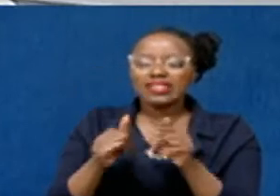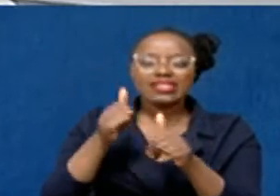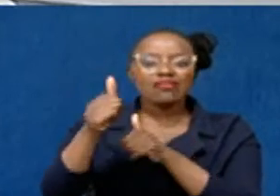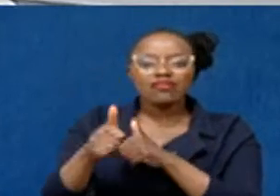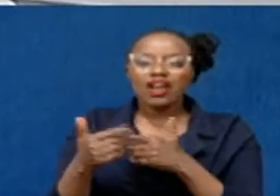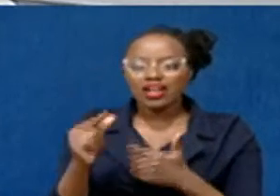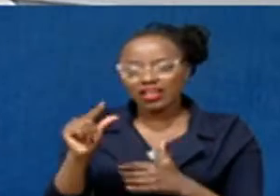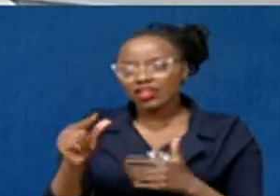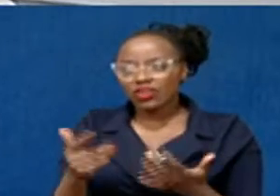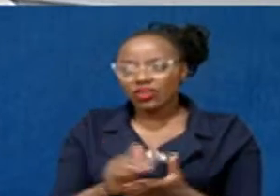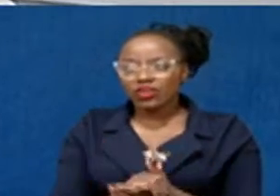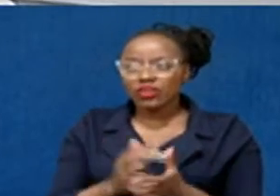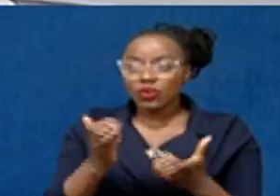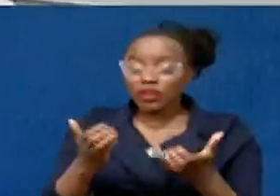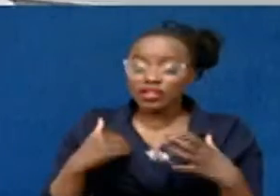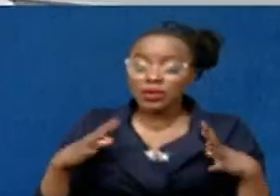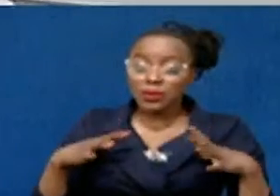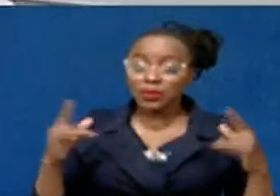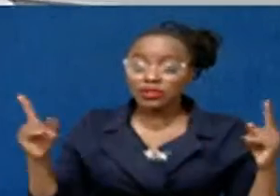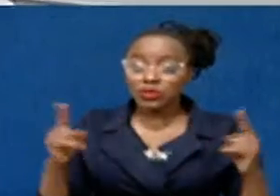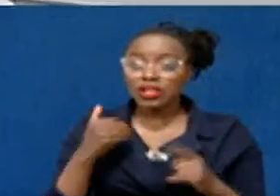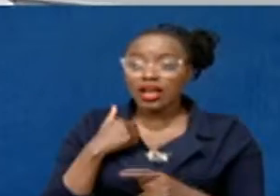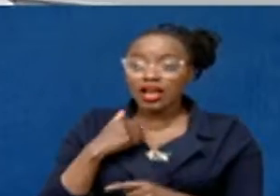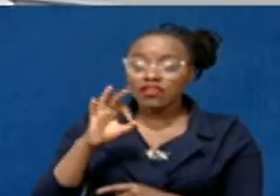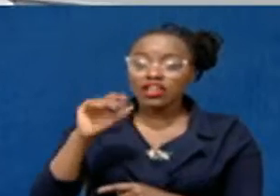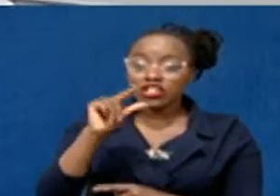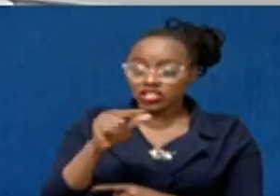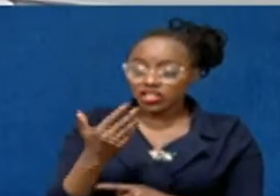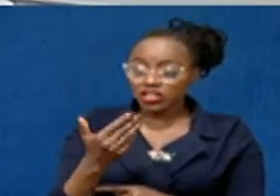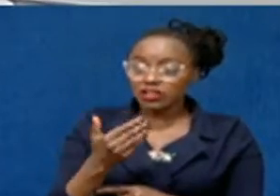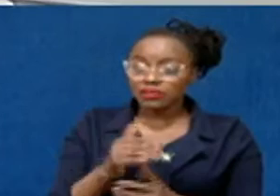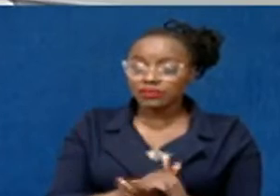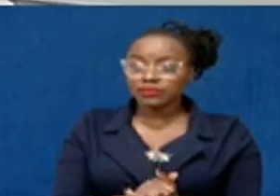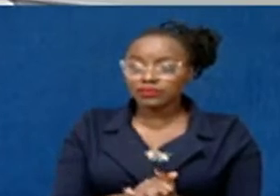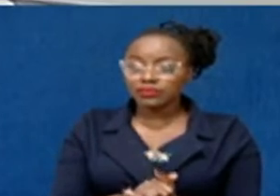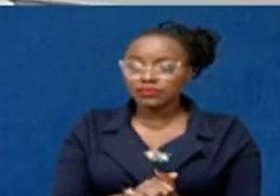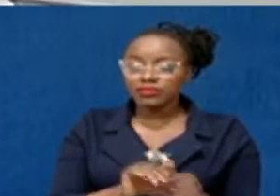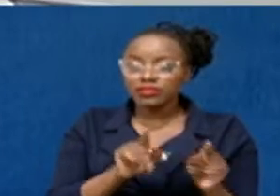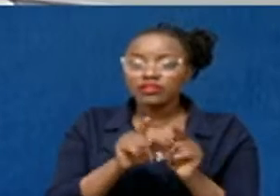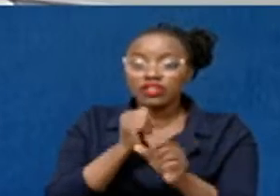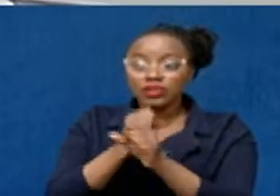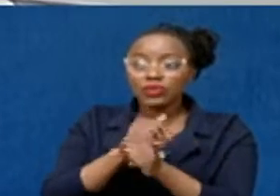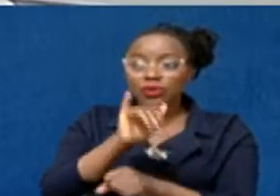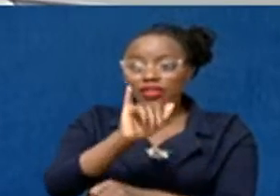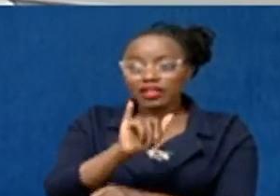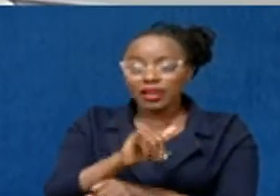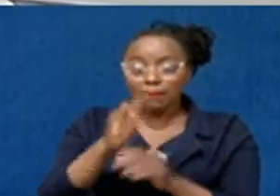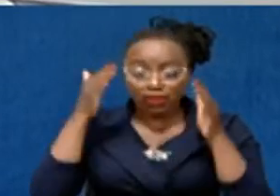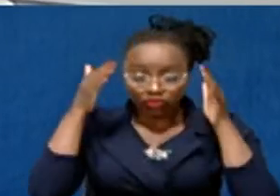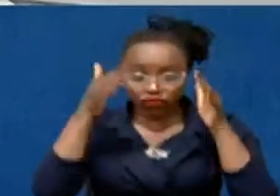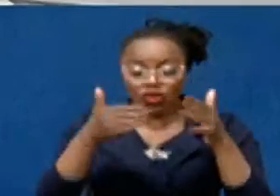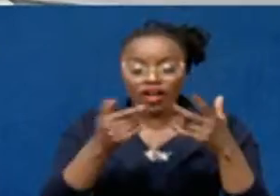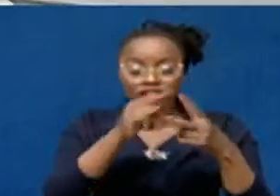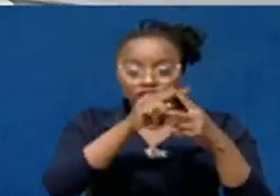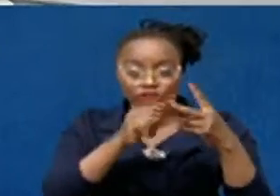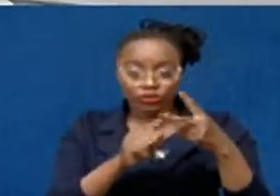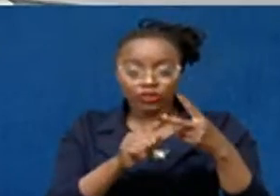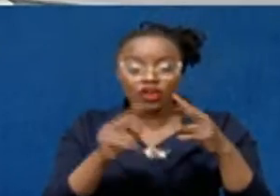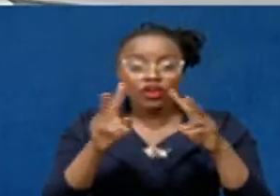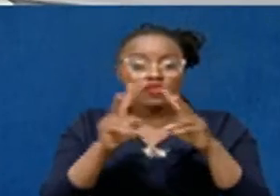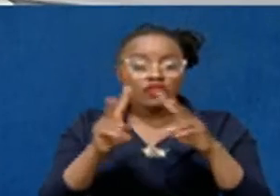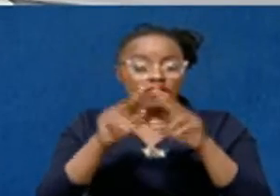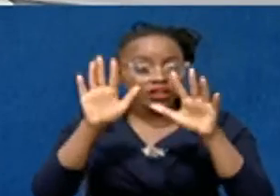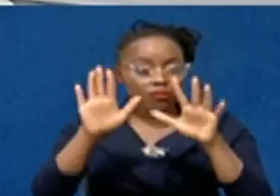third. And we need to take a break, Francis. So you take us to the break. All right. And as we do so, I look at two very